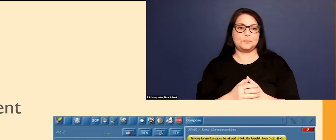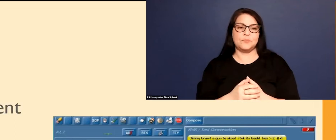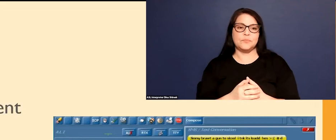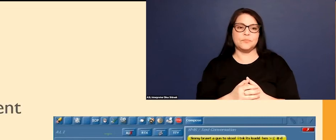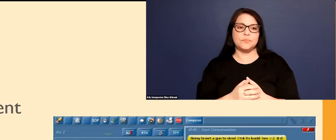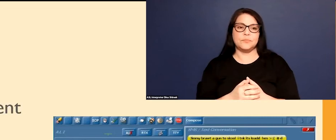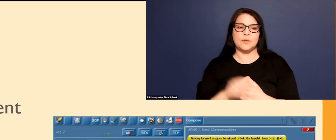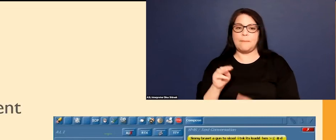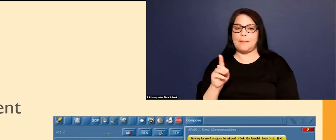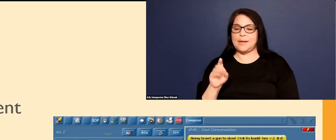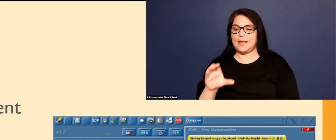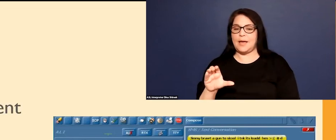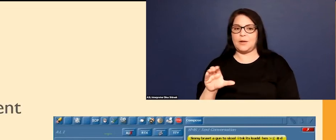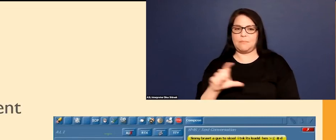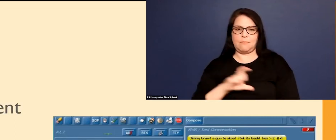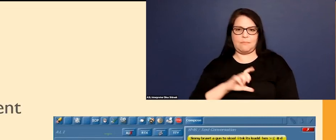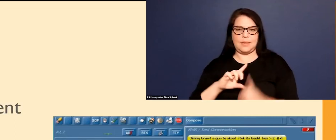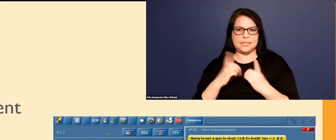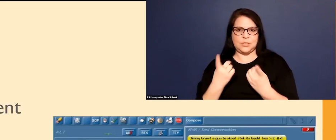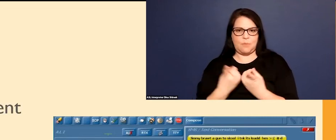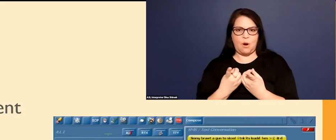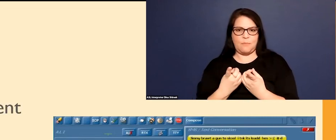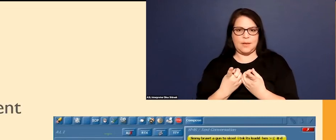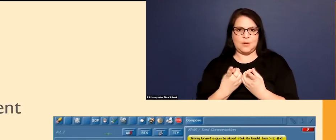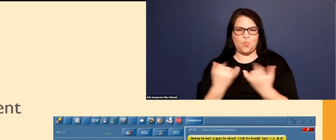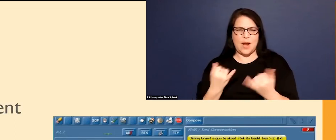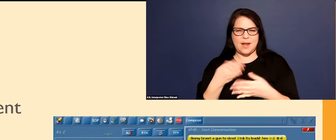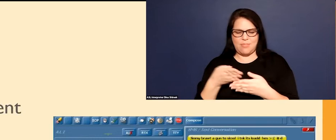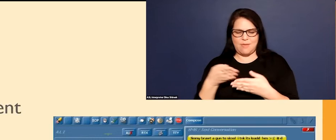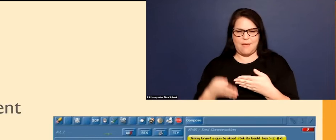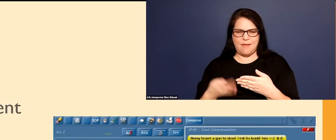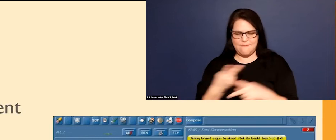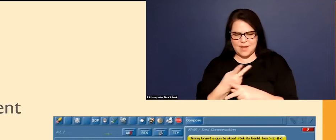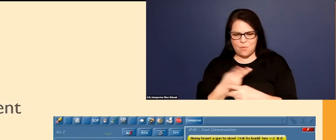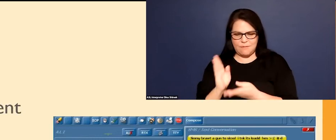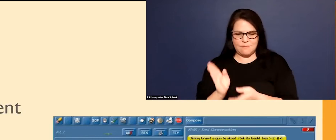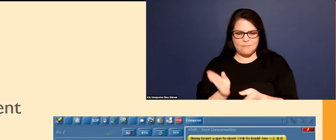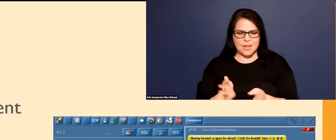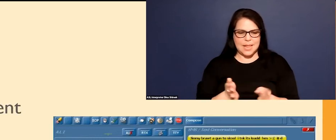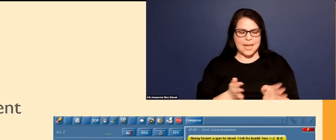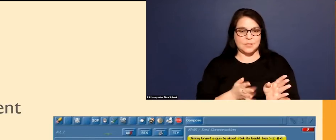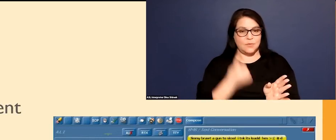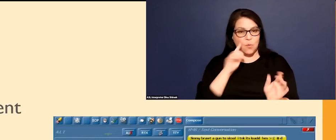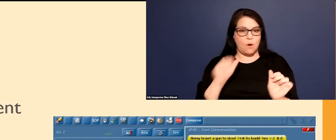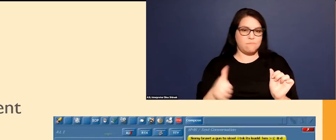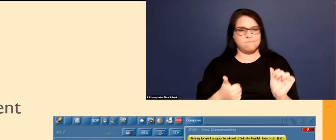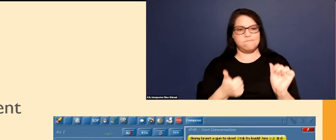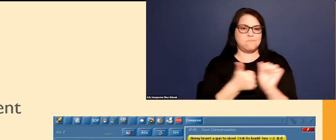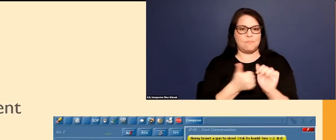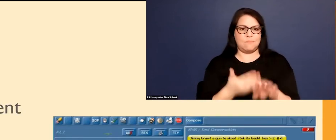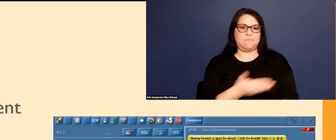The Miami-Dade Police Department is finalizing its plans to upgrade our phone